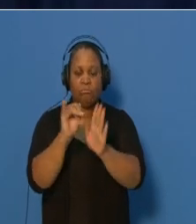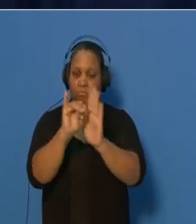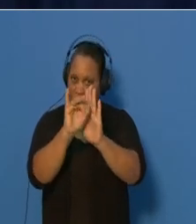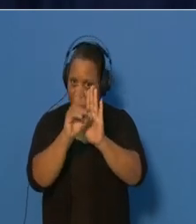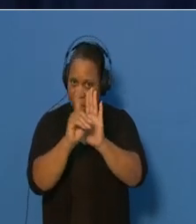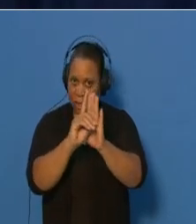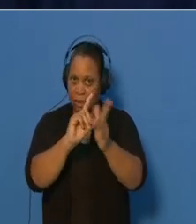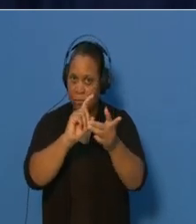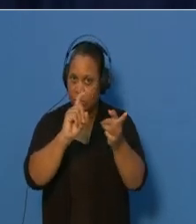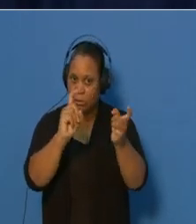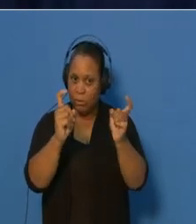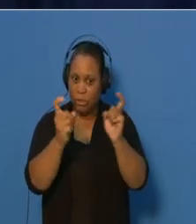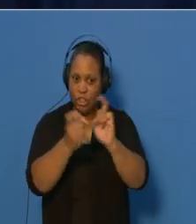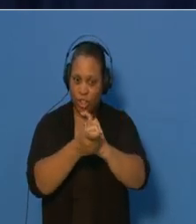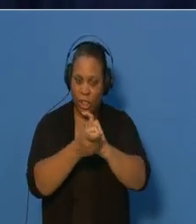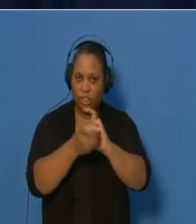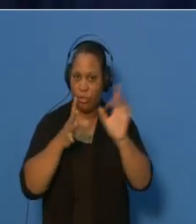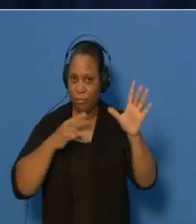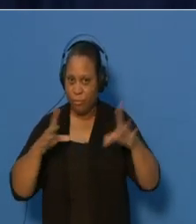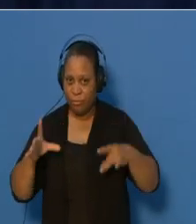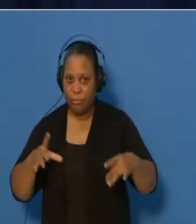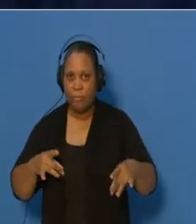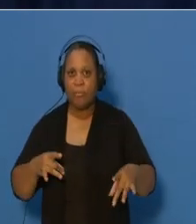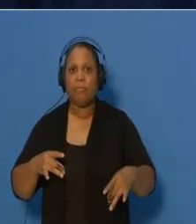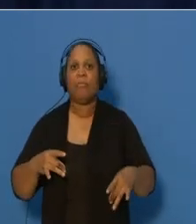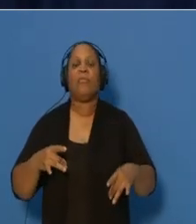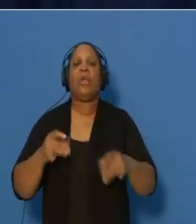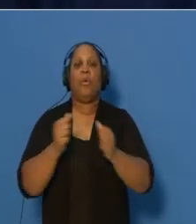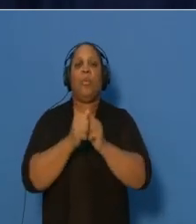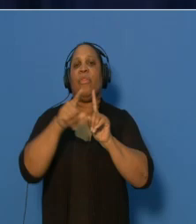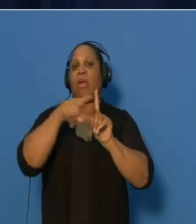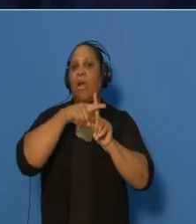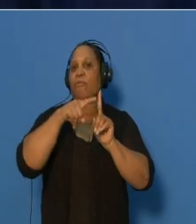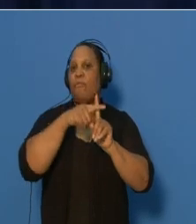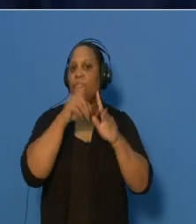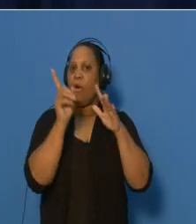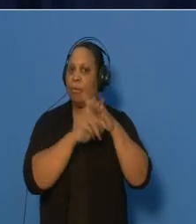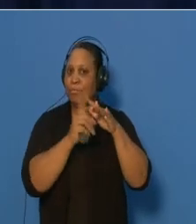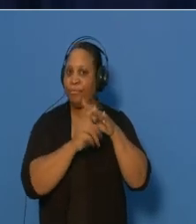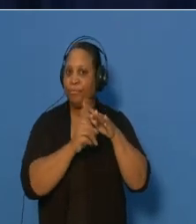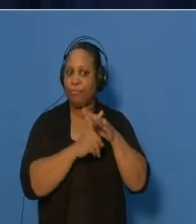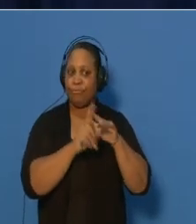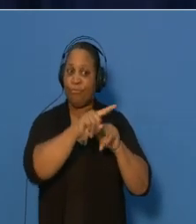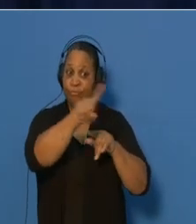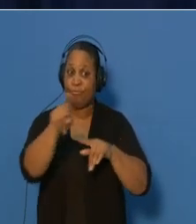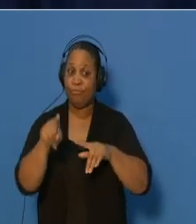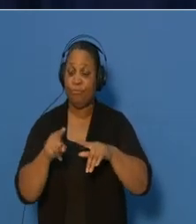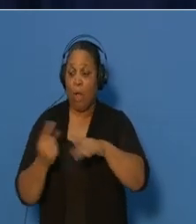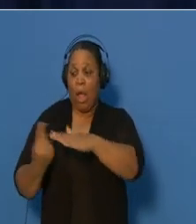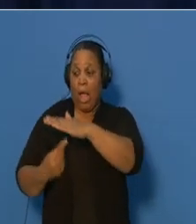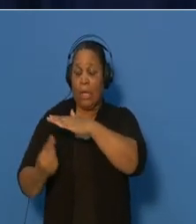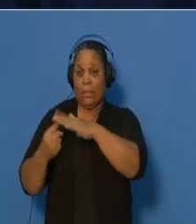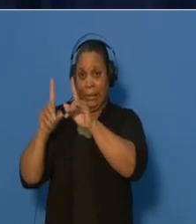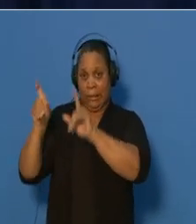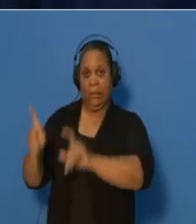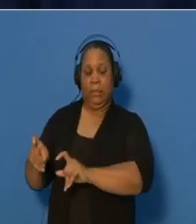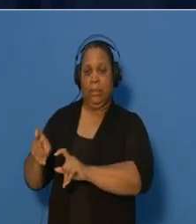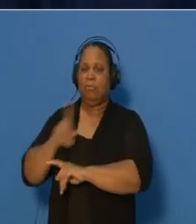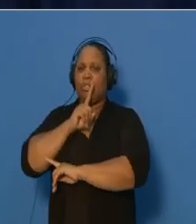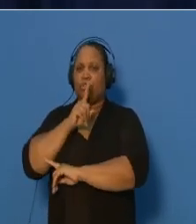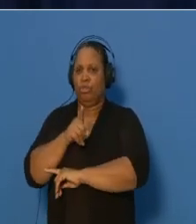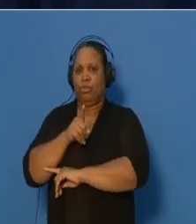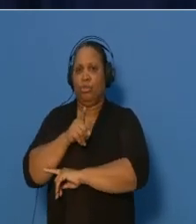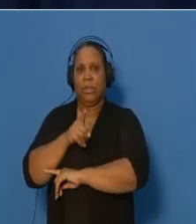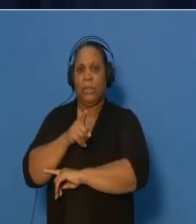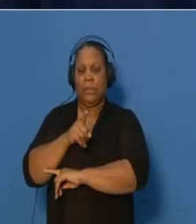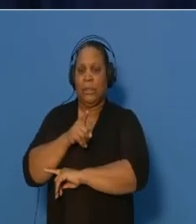identify the chains of transmission of which currently exist for our confirmed cases, to get those persons tested and isolated, and to ensure that we